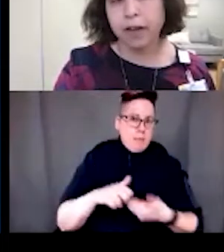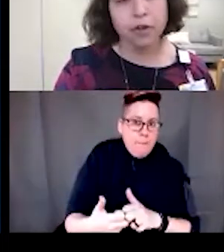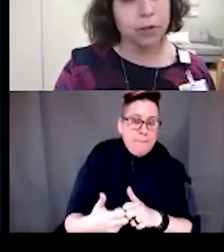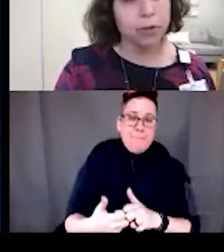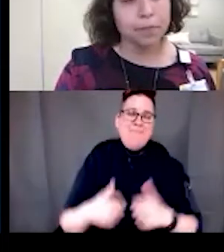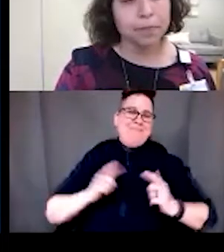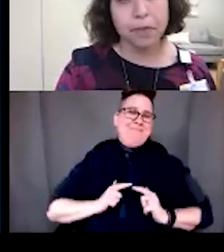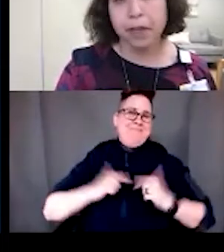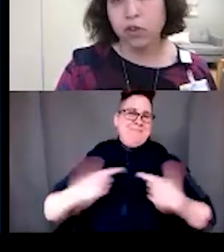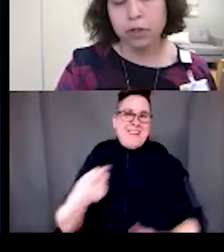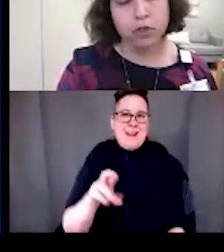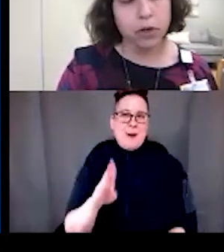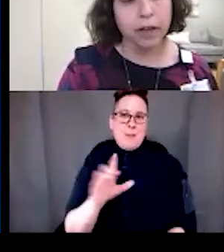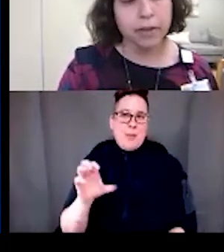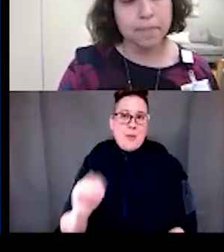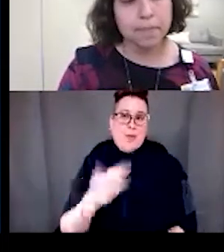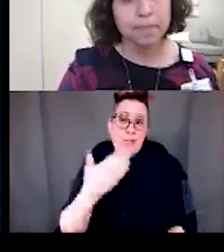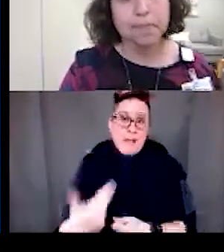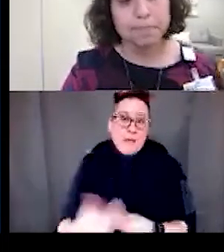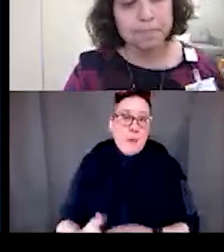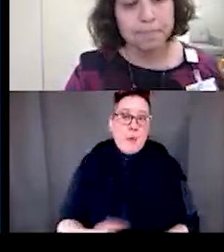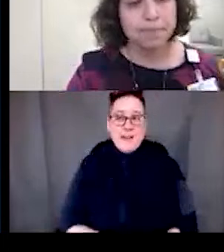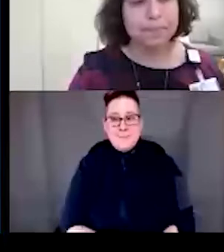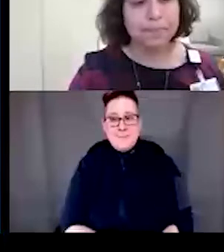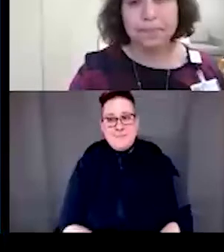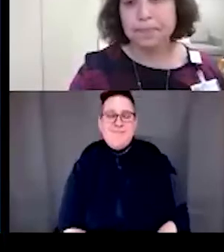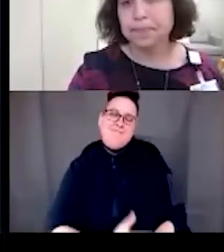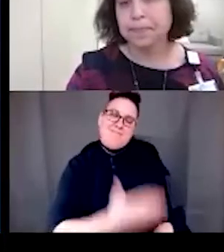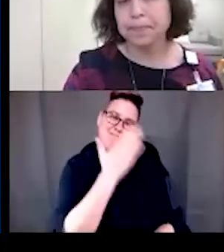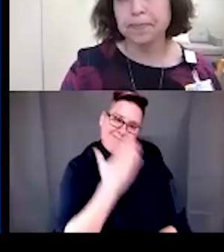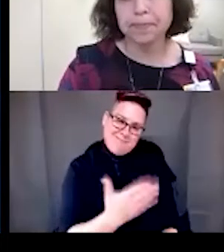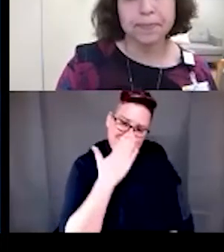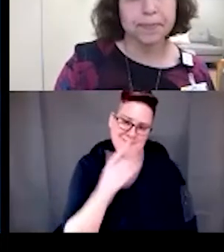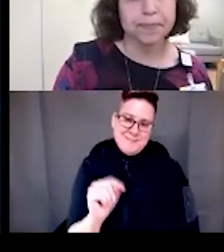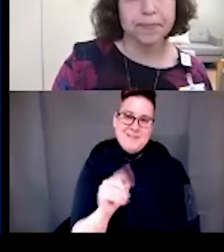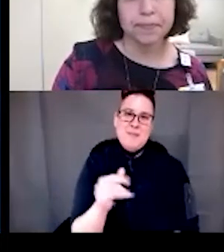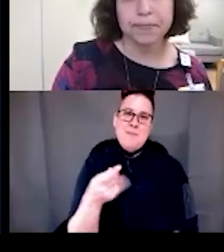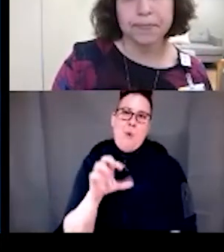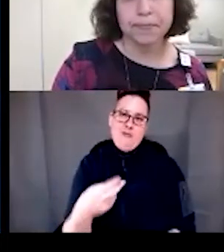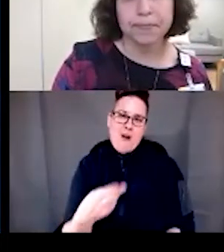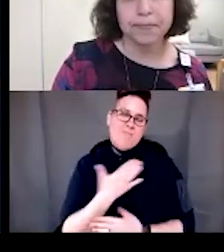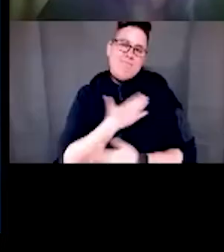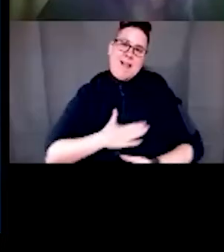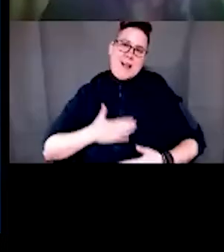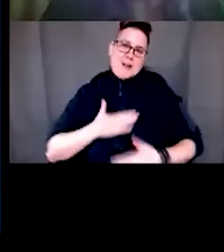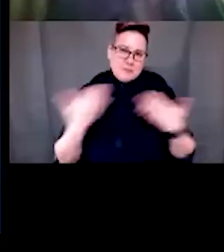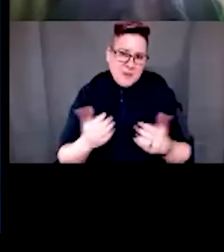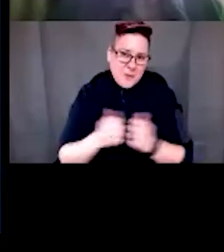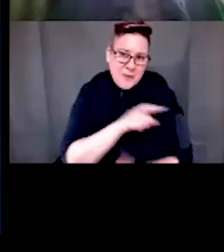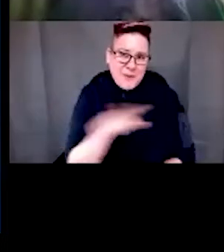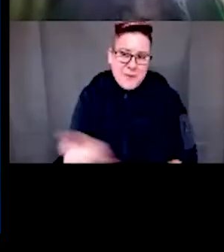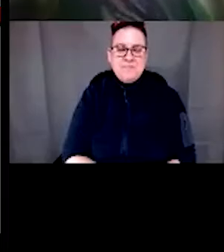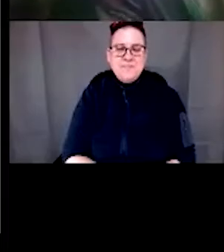off to Dr. Bloom. Thank you so much for joining us. Thank you, Zipporah. It's a pleasure to be with all of you